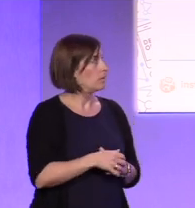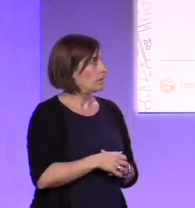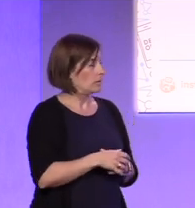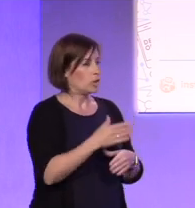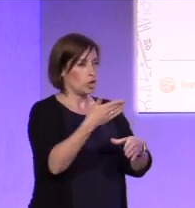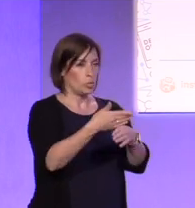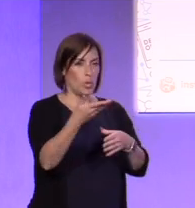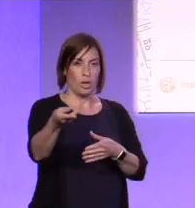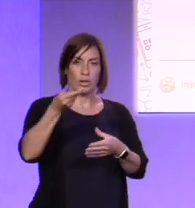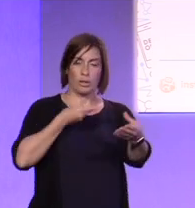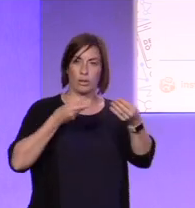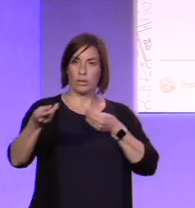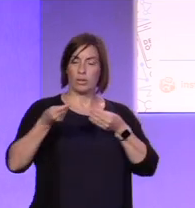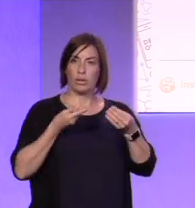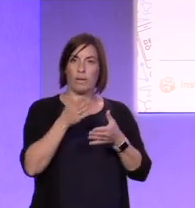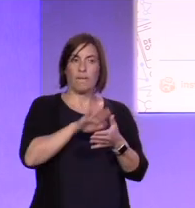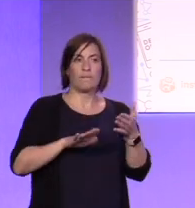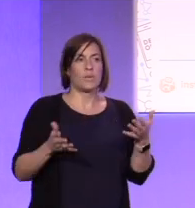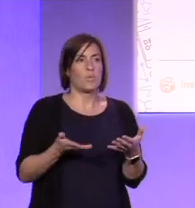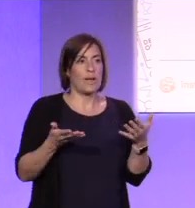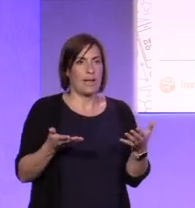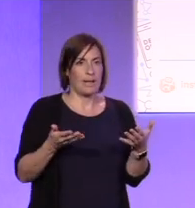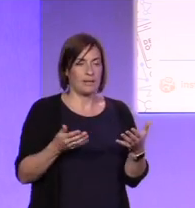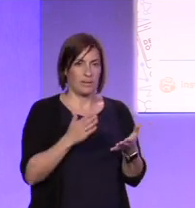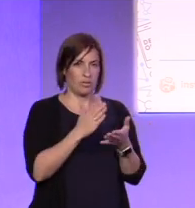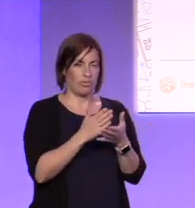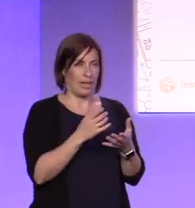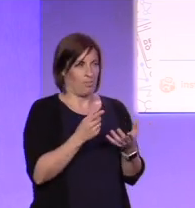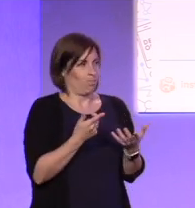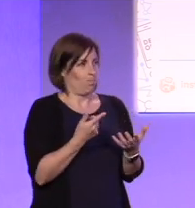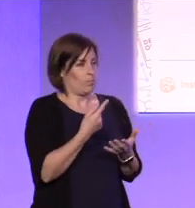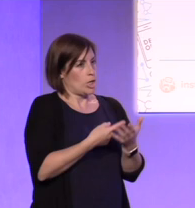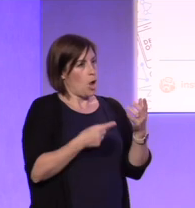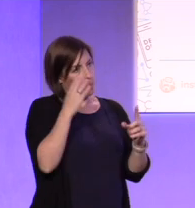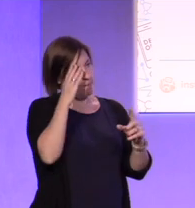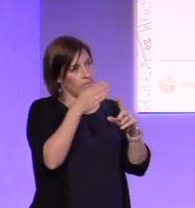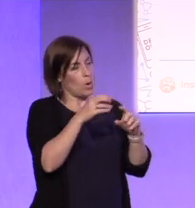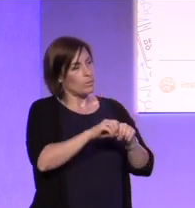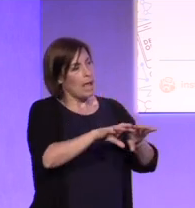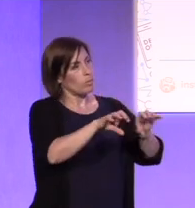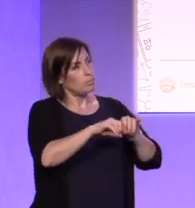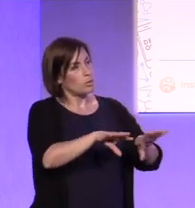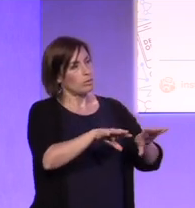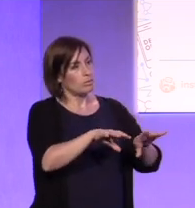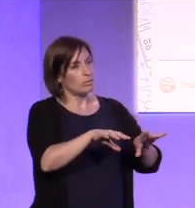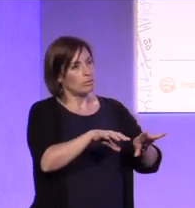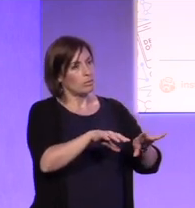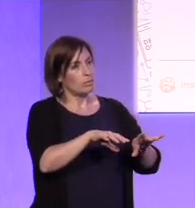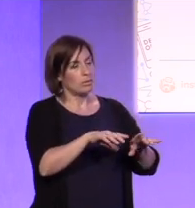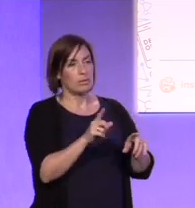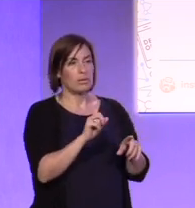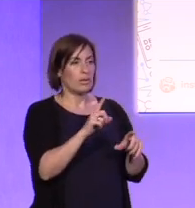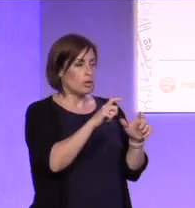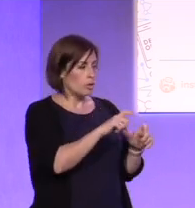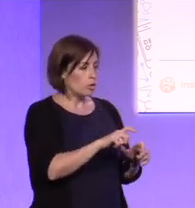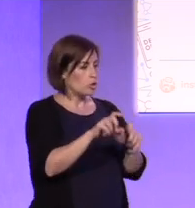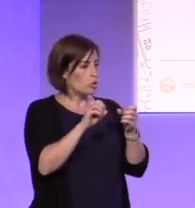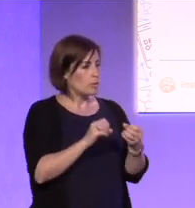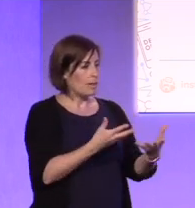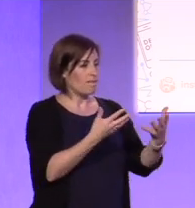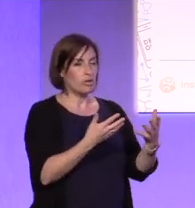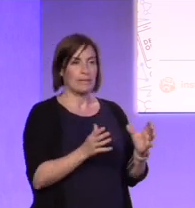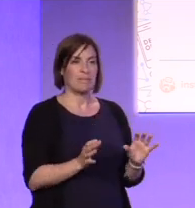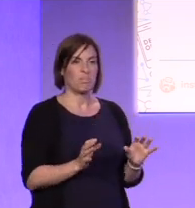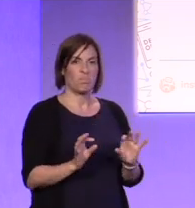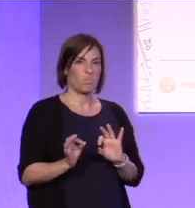was really large. It wasn't very malleable. It was very output focused. It didn't help us in getting towards continuous delivery. So what we